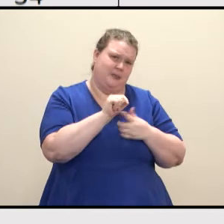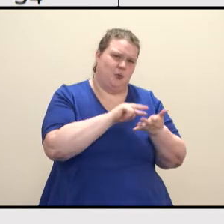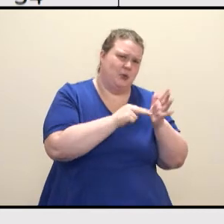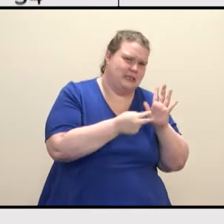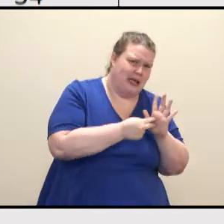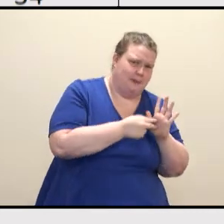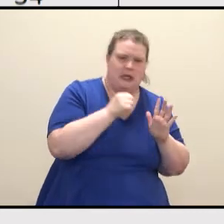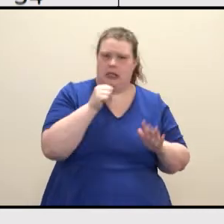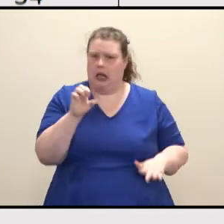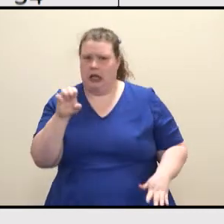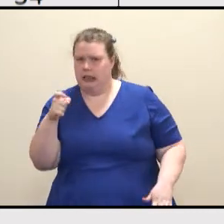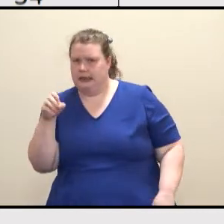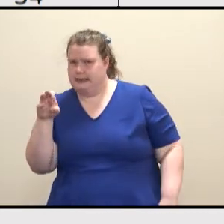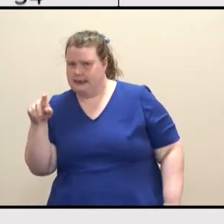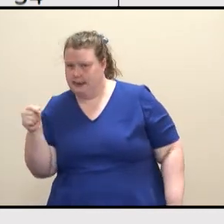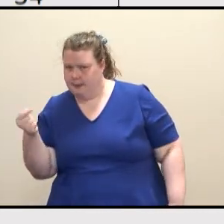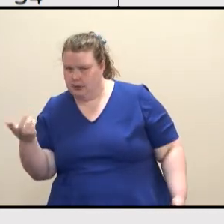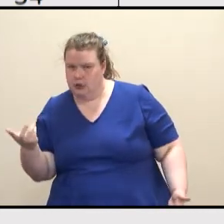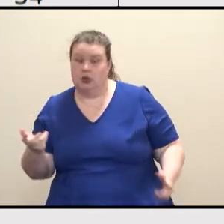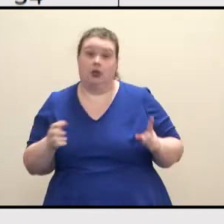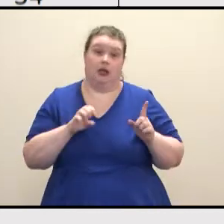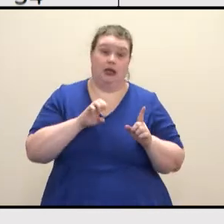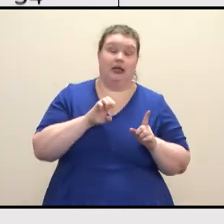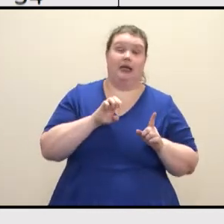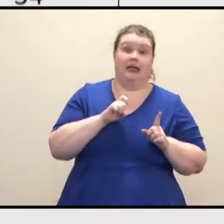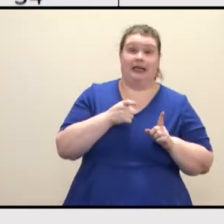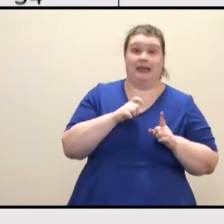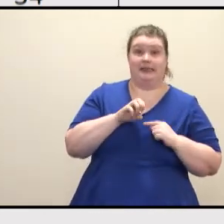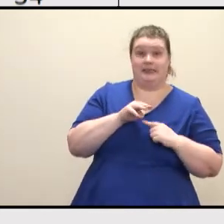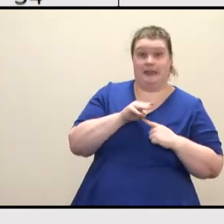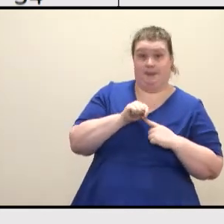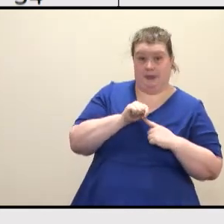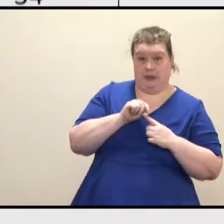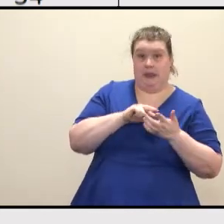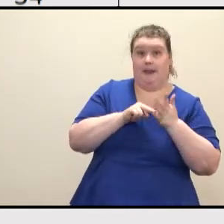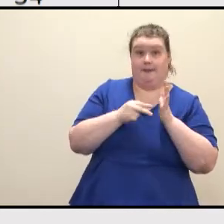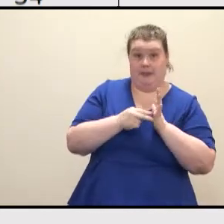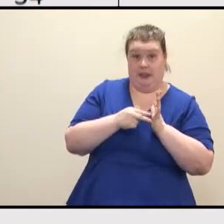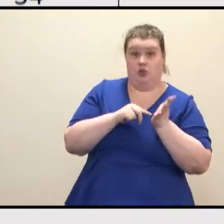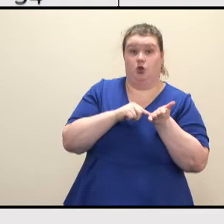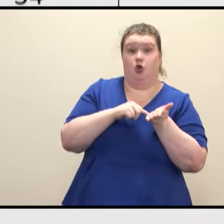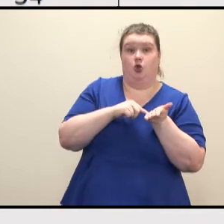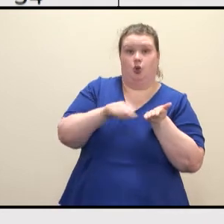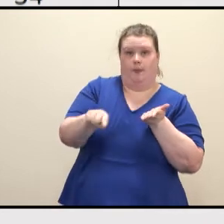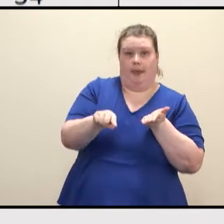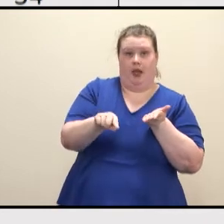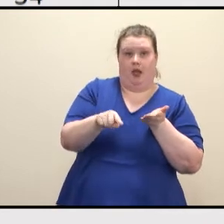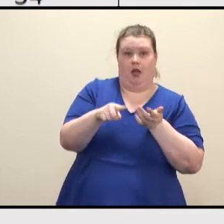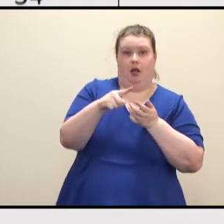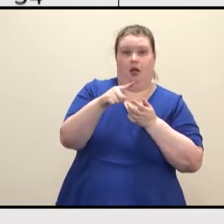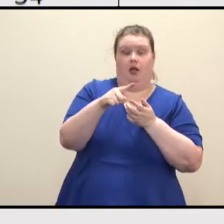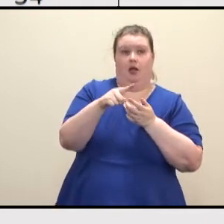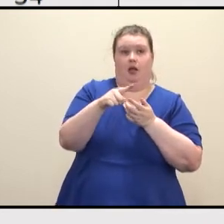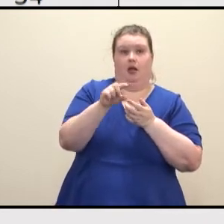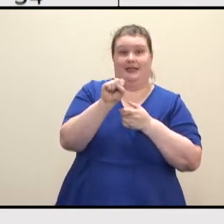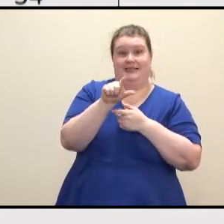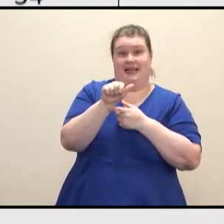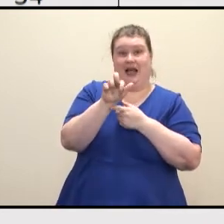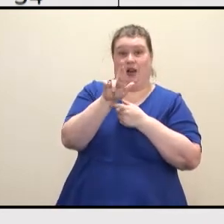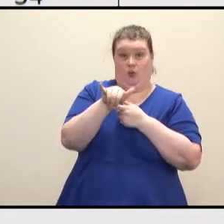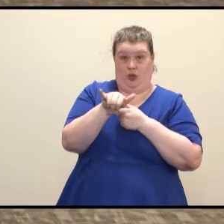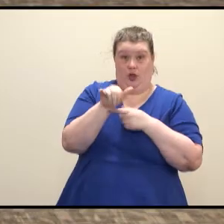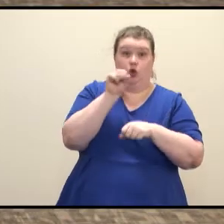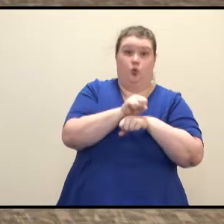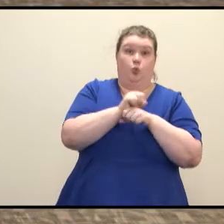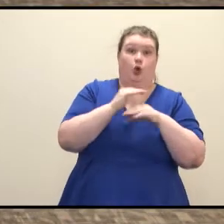us? So an exempt means that you are basically a salaried employee in the sense that you work more than 40 hours a